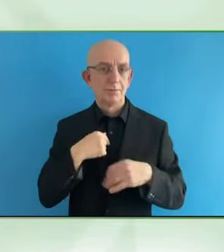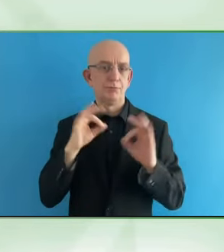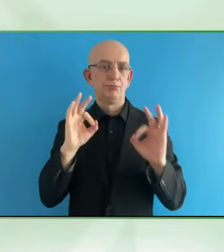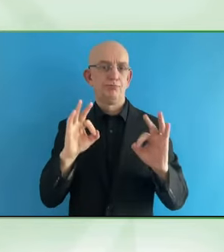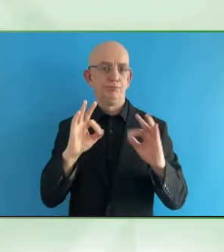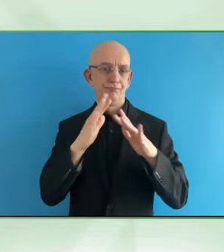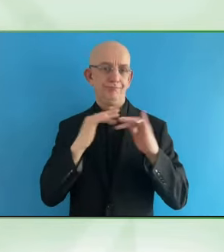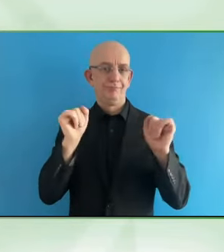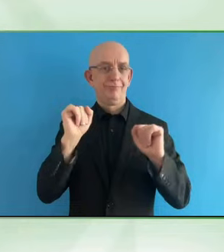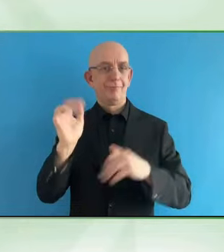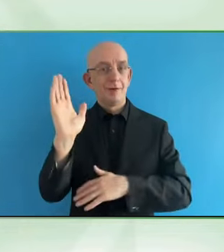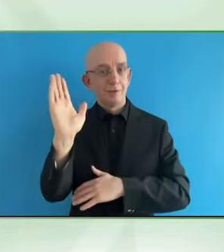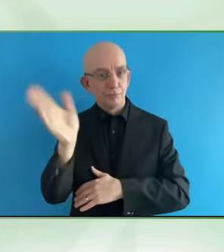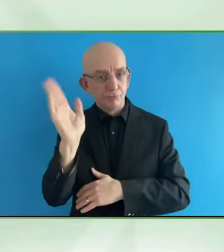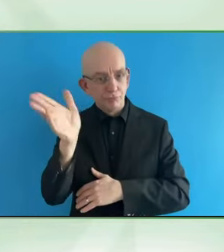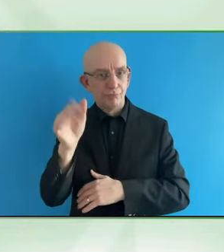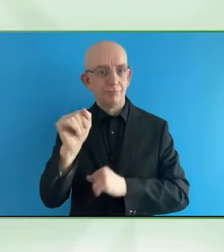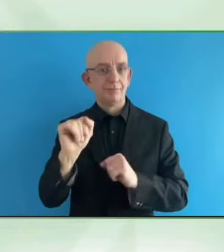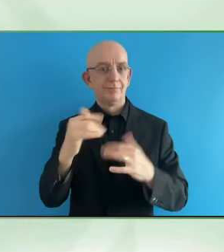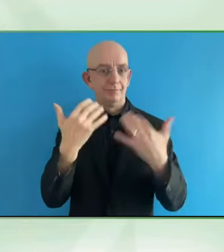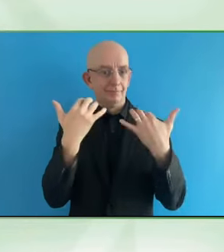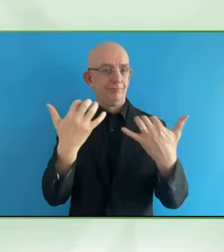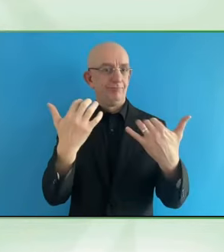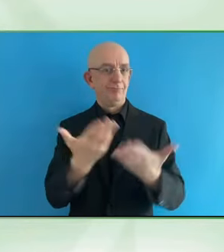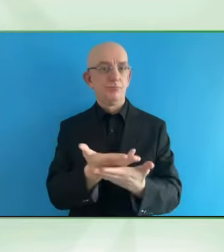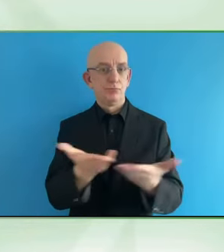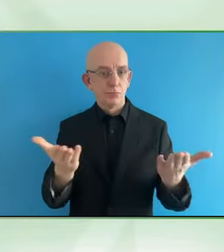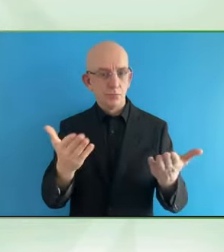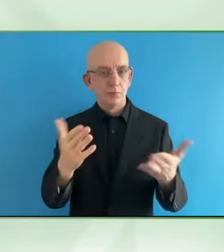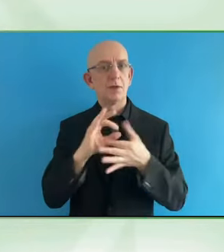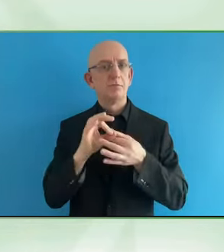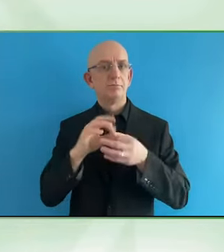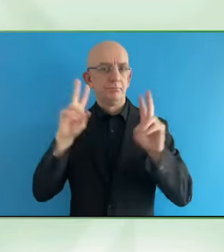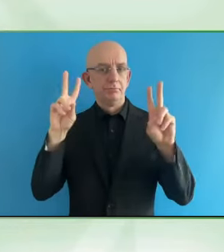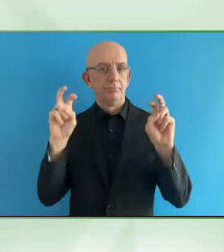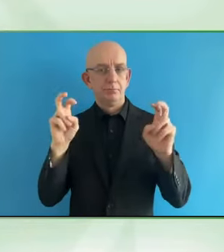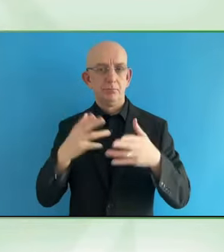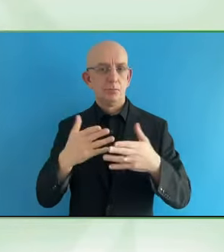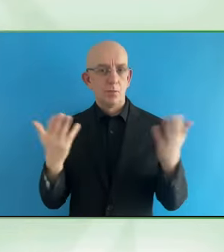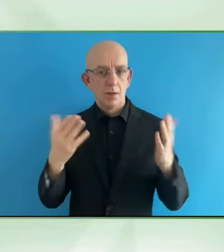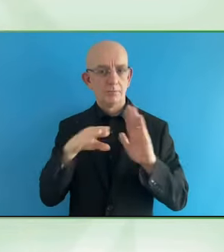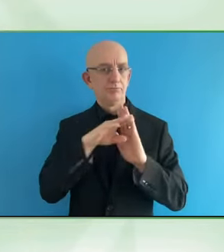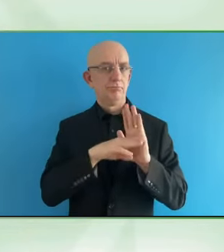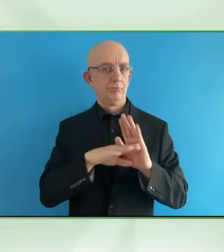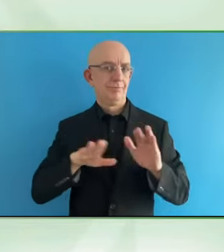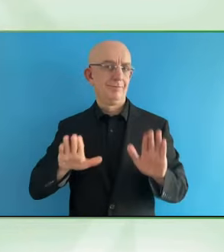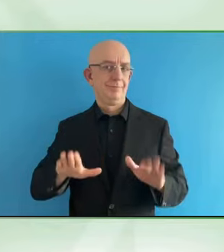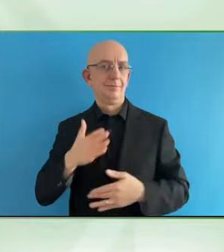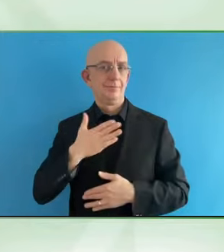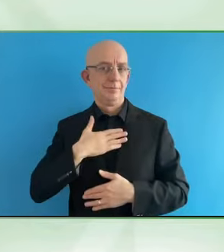audience. I'd like to speak about the new IEP decree.